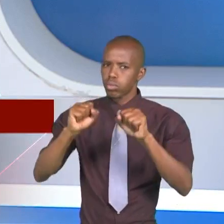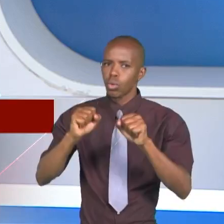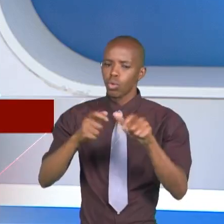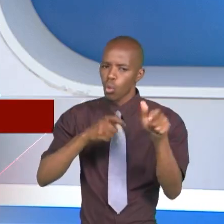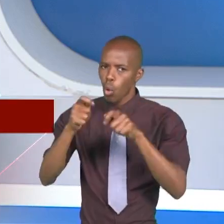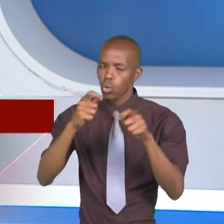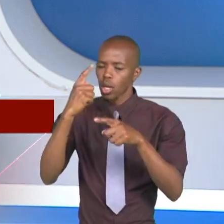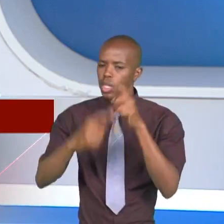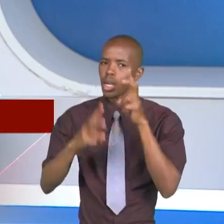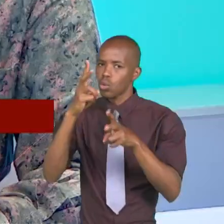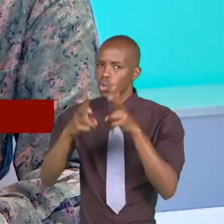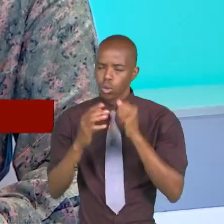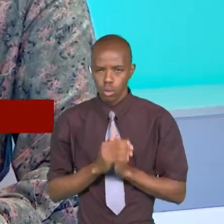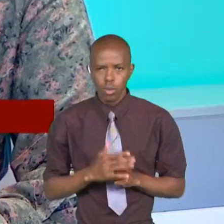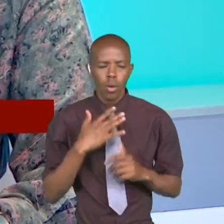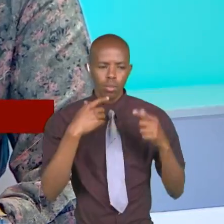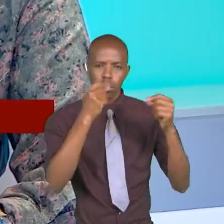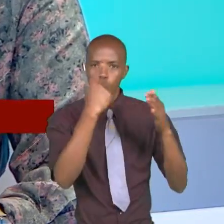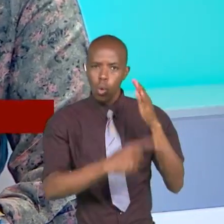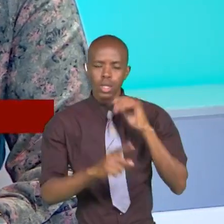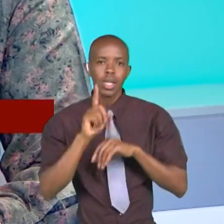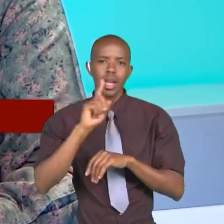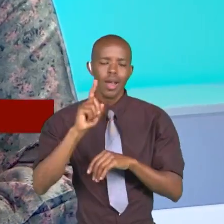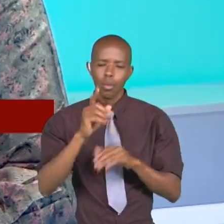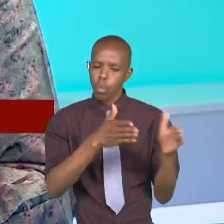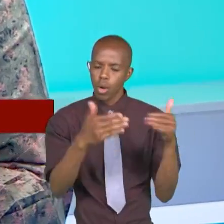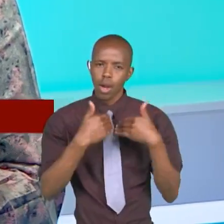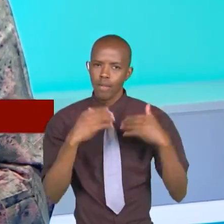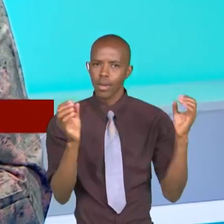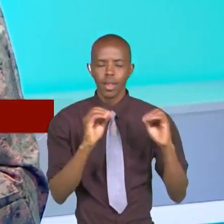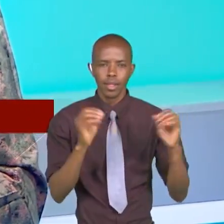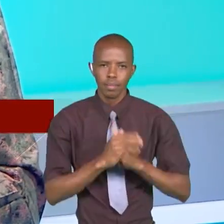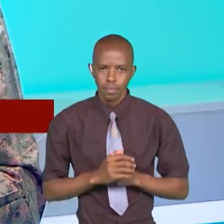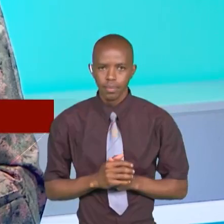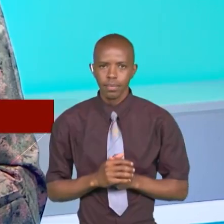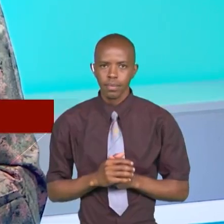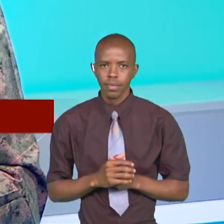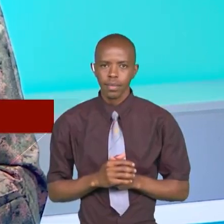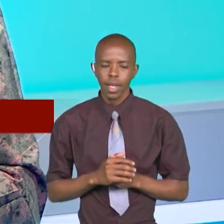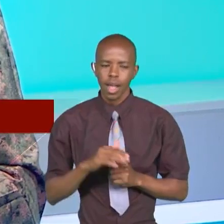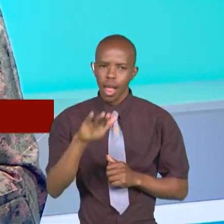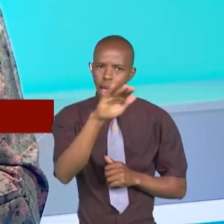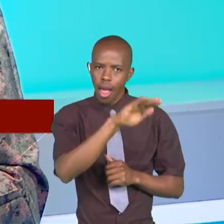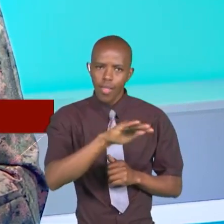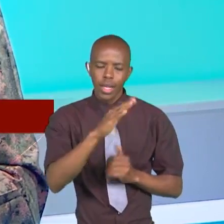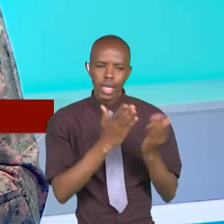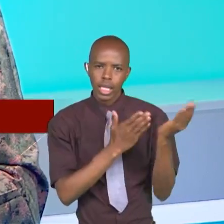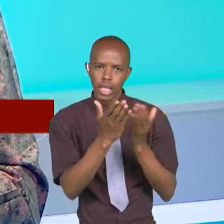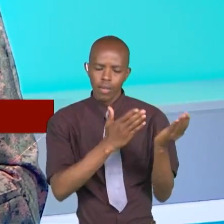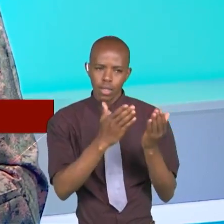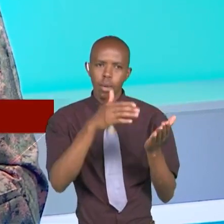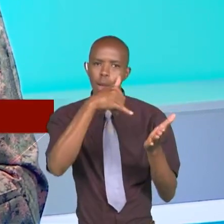2022? One thing what I can tell you, Nairobi has no vacuum. As far as the big area of service delivery is